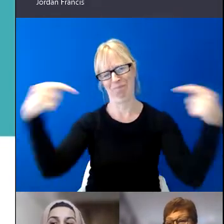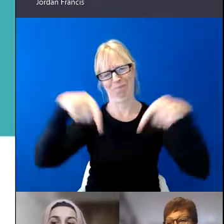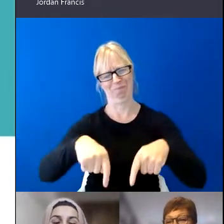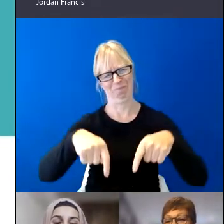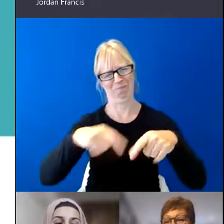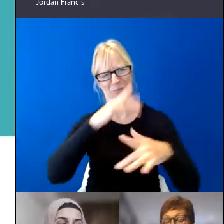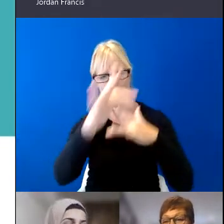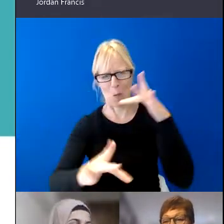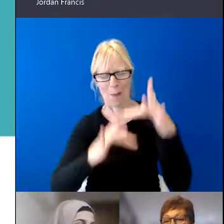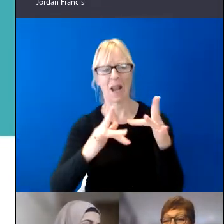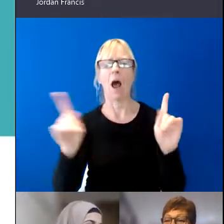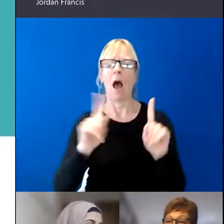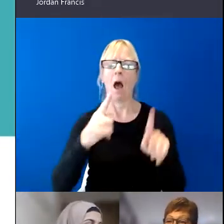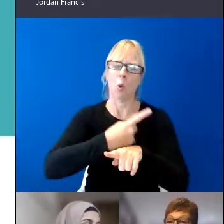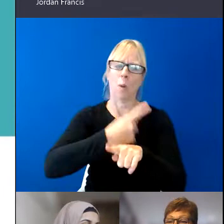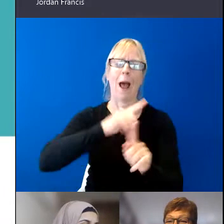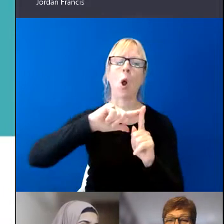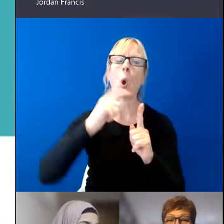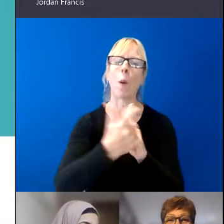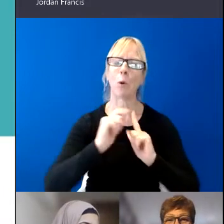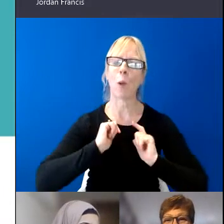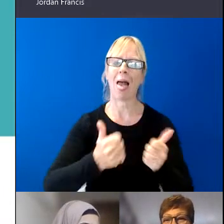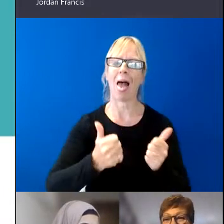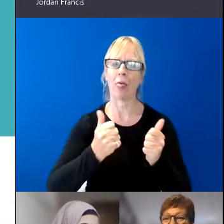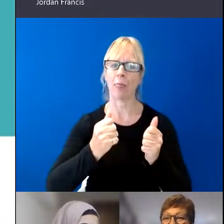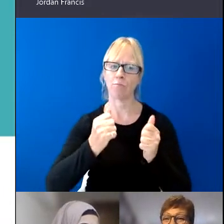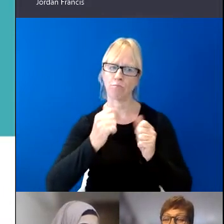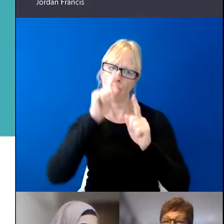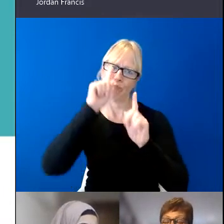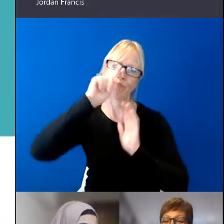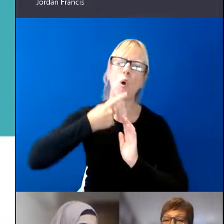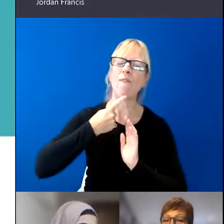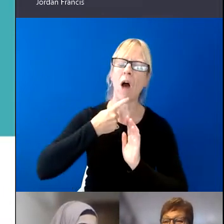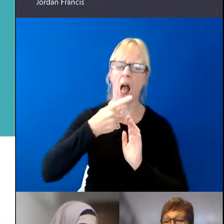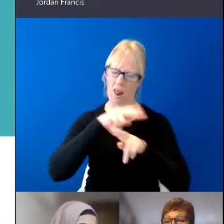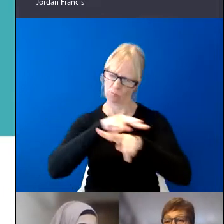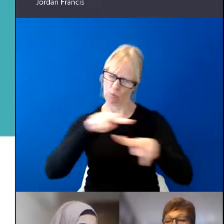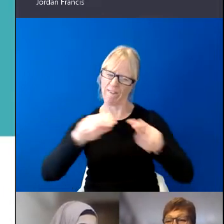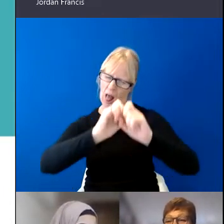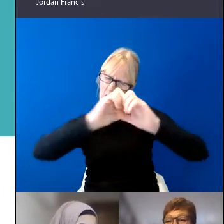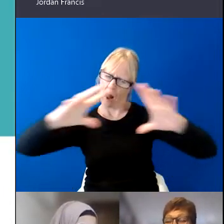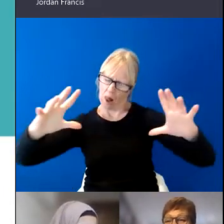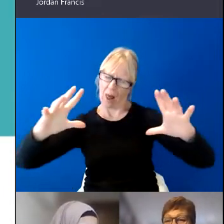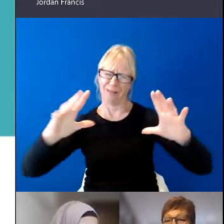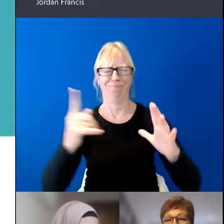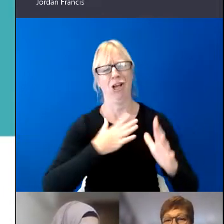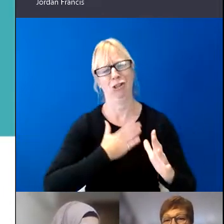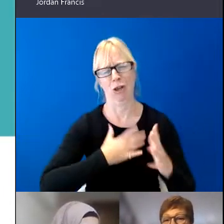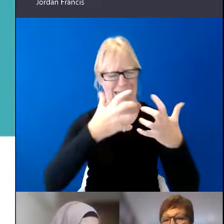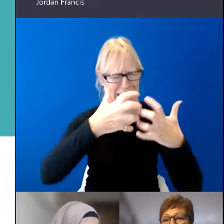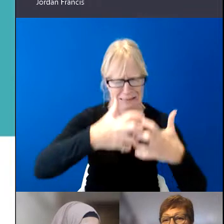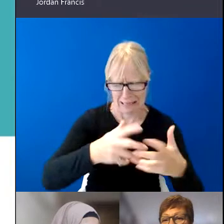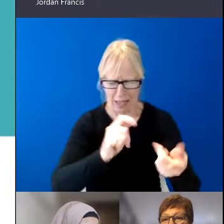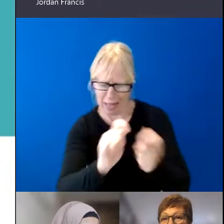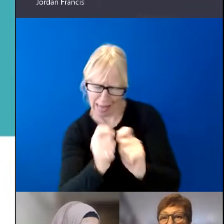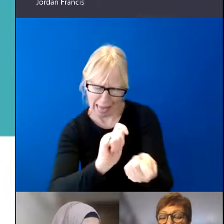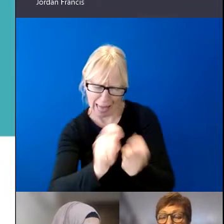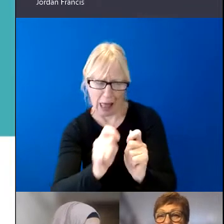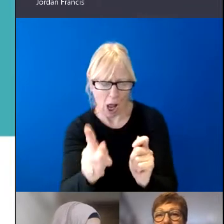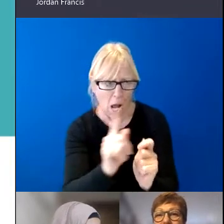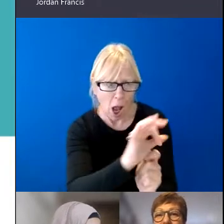on the community health profiles. I'm sorry that we're having a few technical glitches to start with. Just want to check that everybody can see